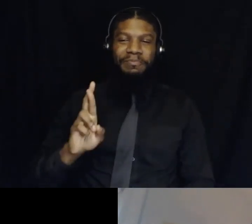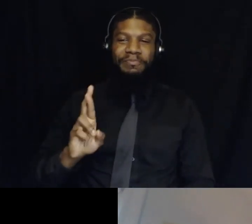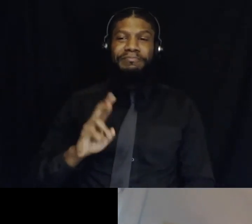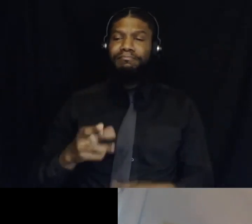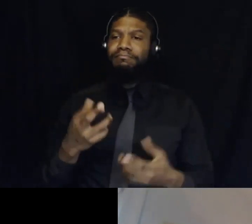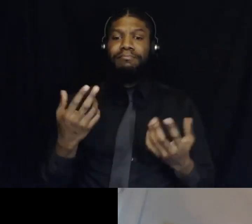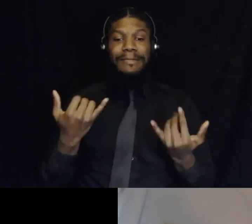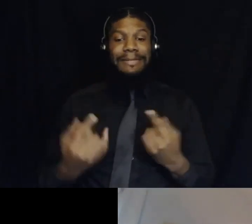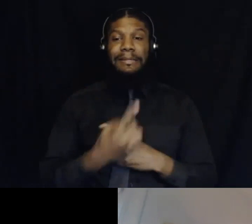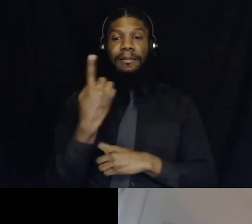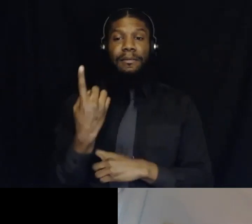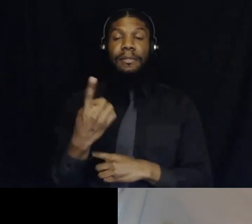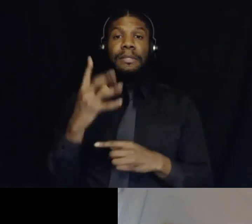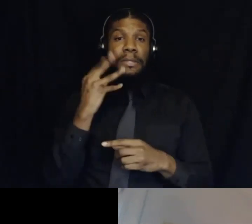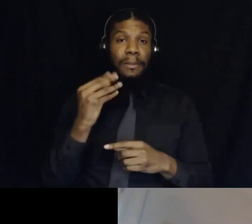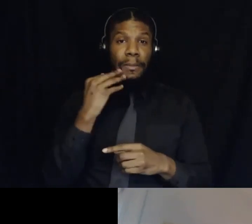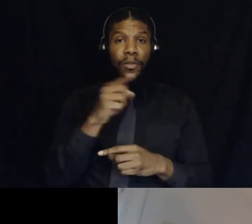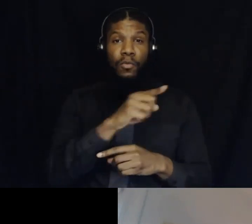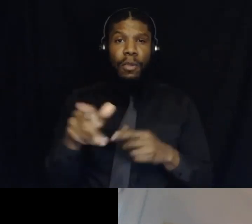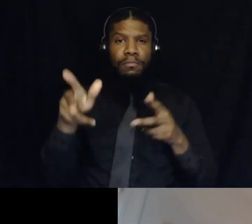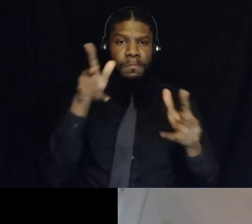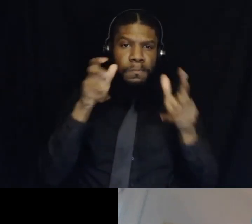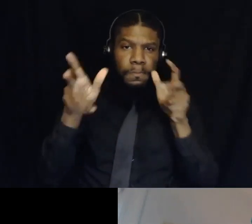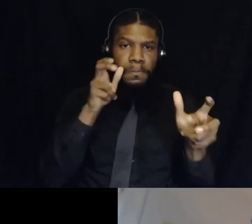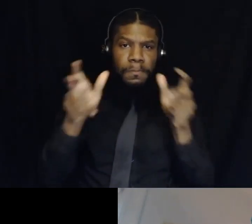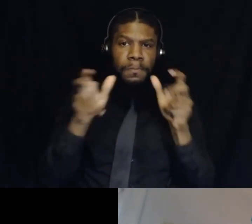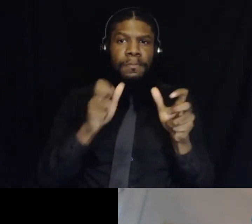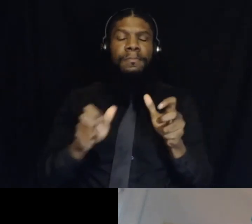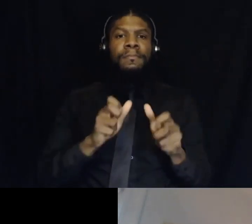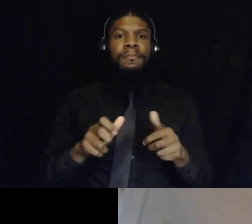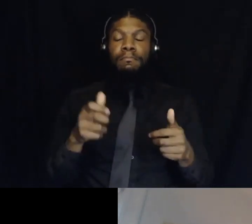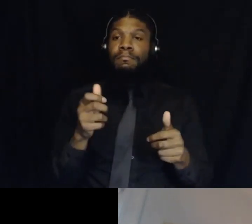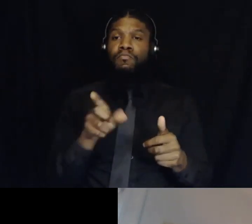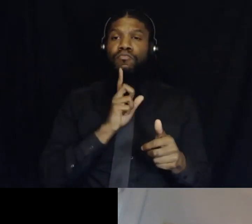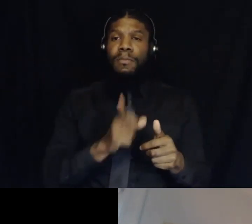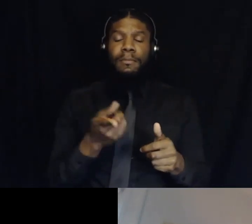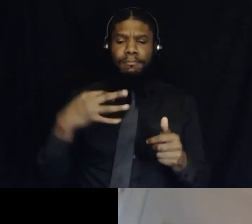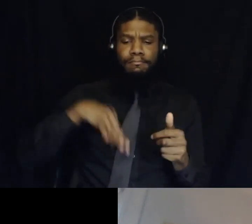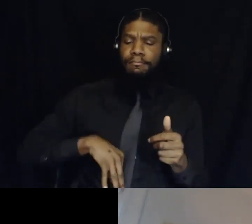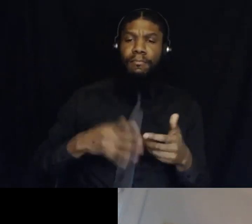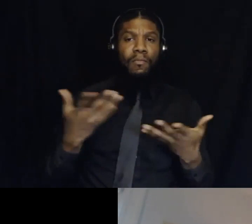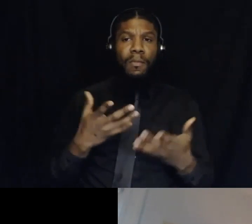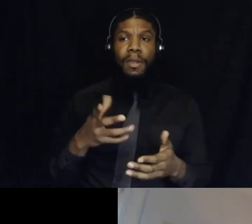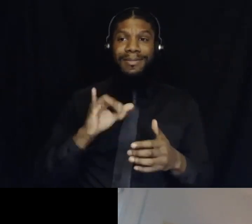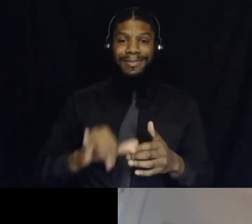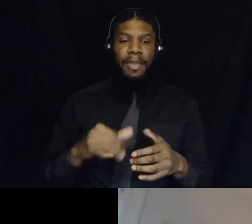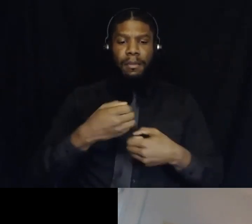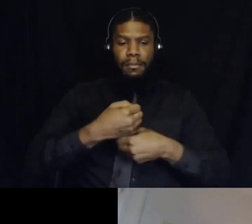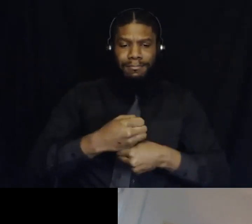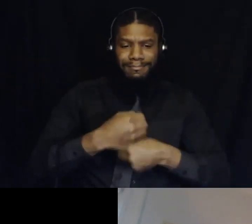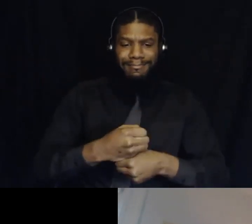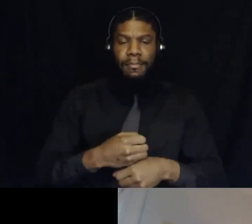today's experience, that everyone gains something from it. Just the power of creating and making is a wonderful thing.